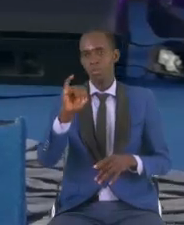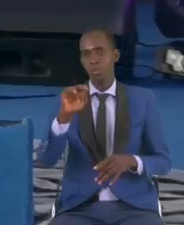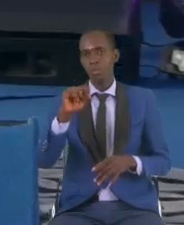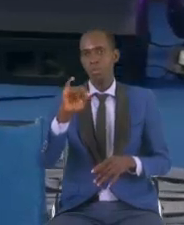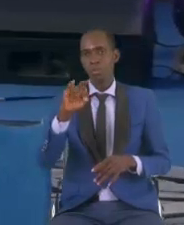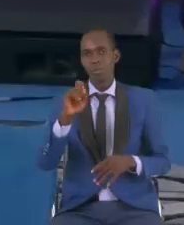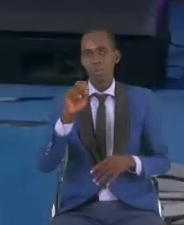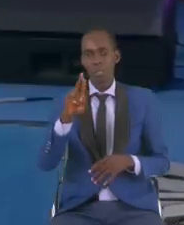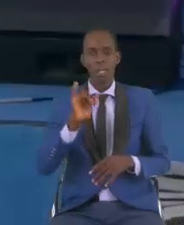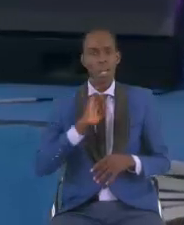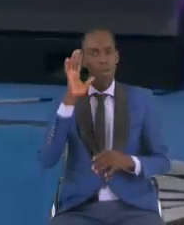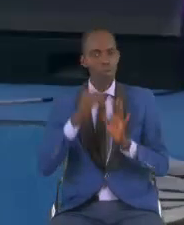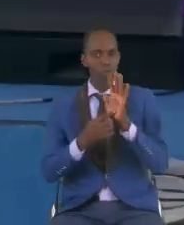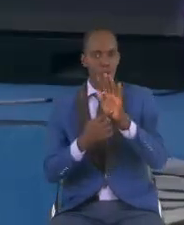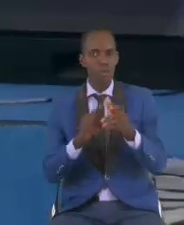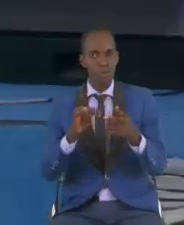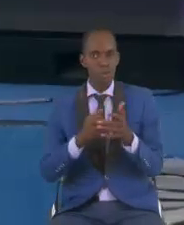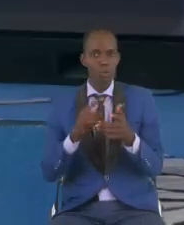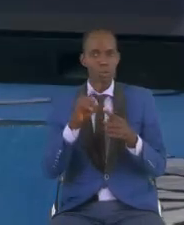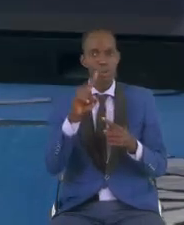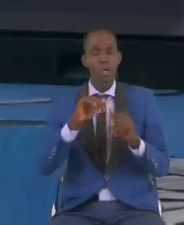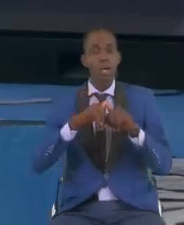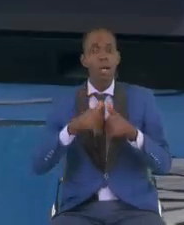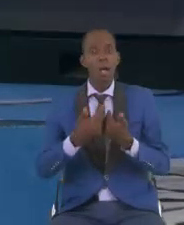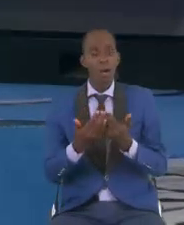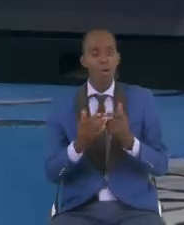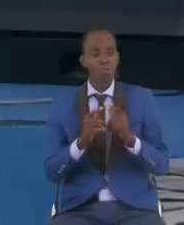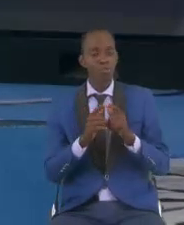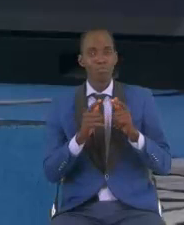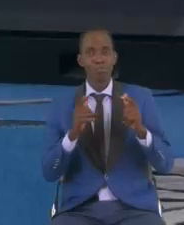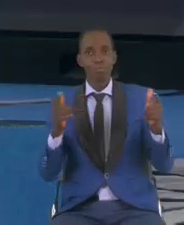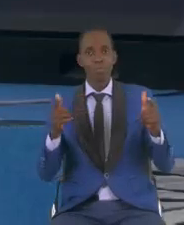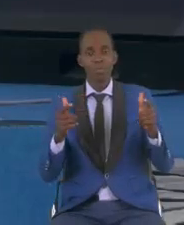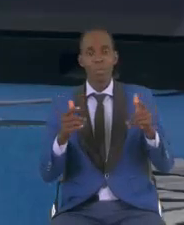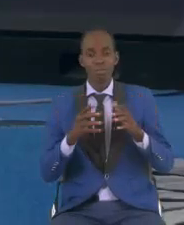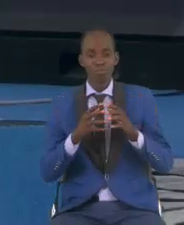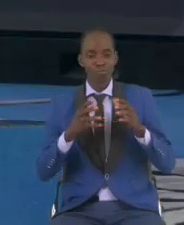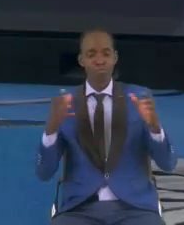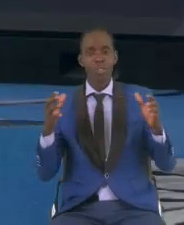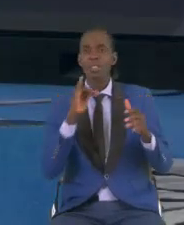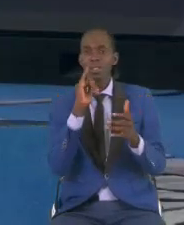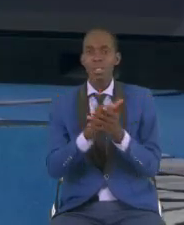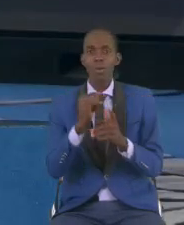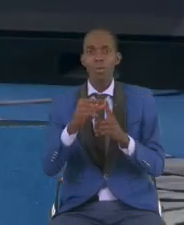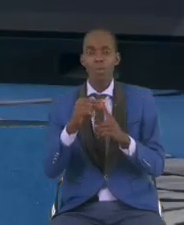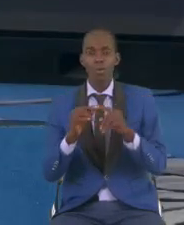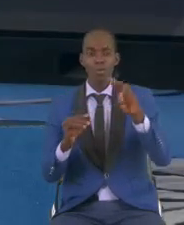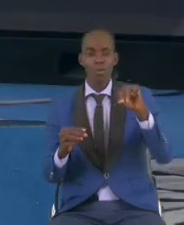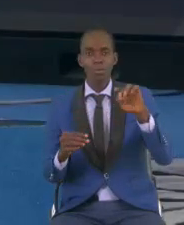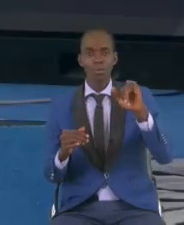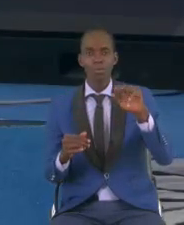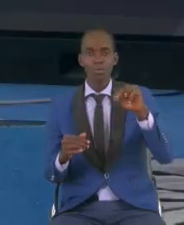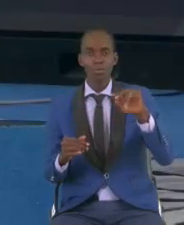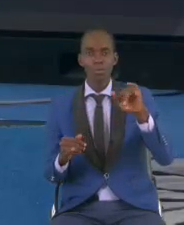how extensive, expansive is that word minister.